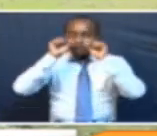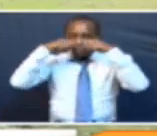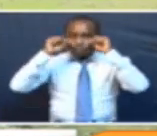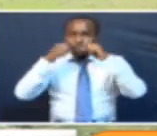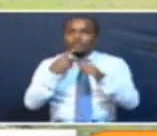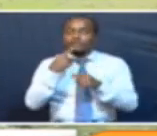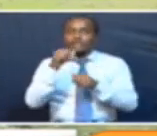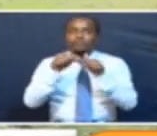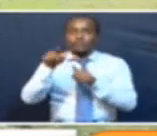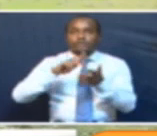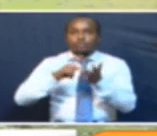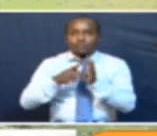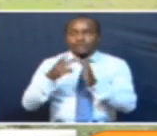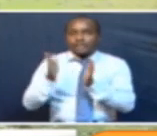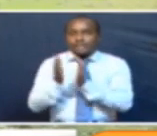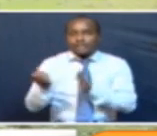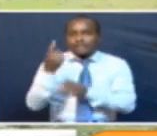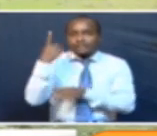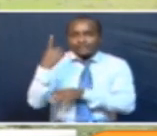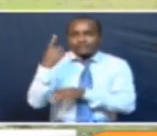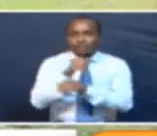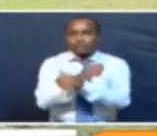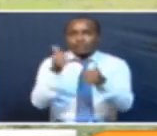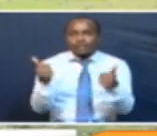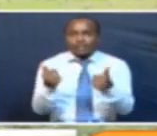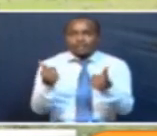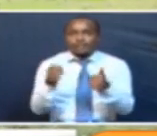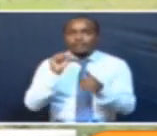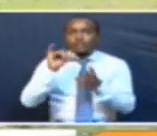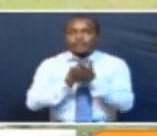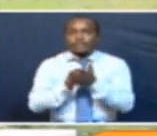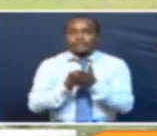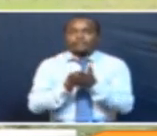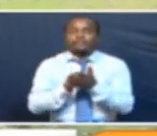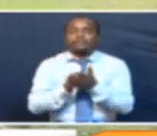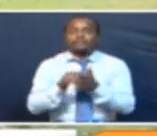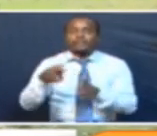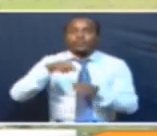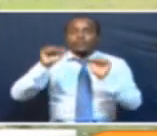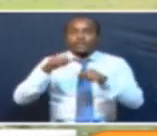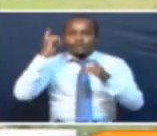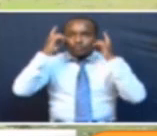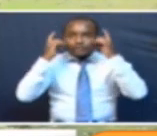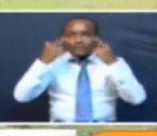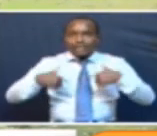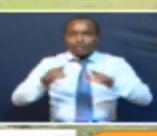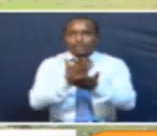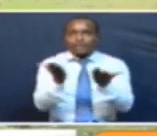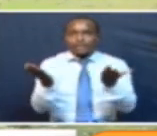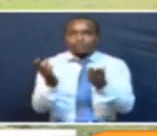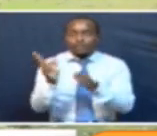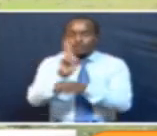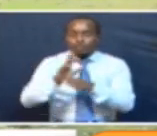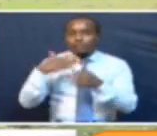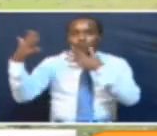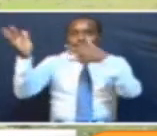this project, to understand it well, so that we can consider allowing them to use our airspace